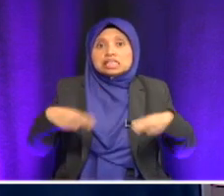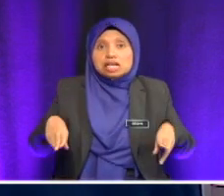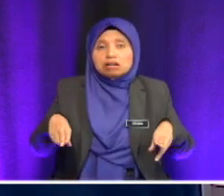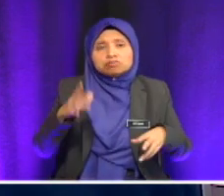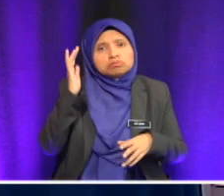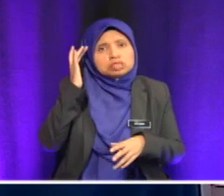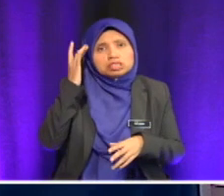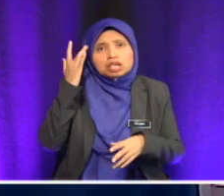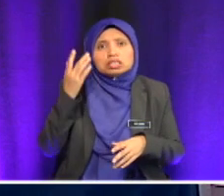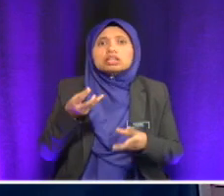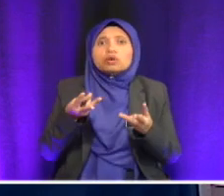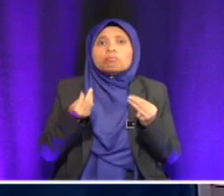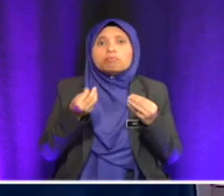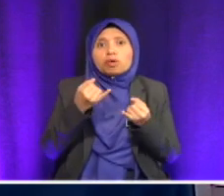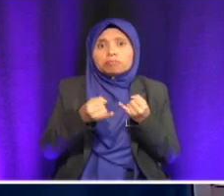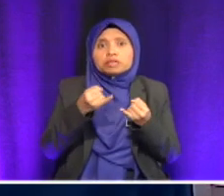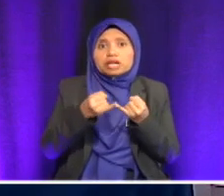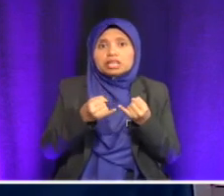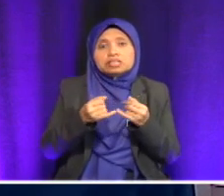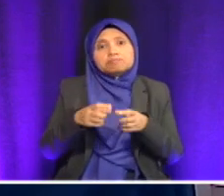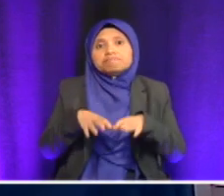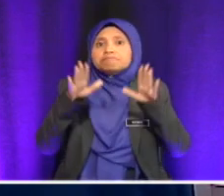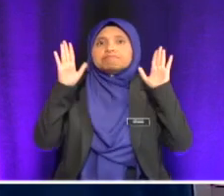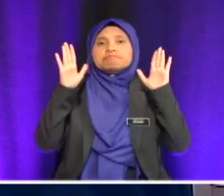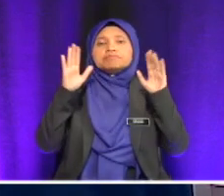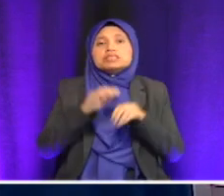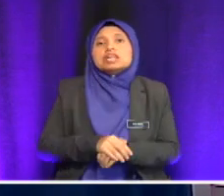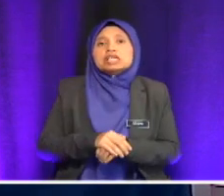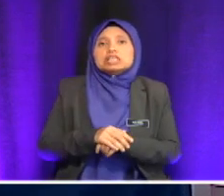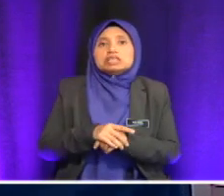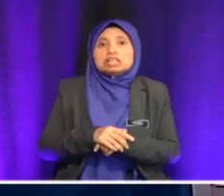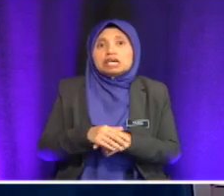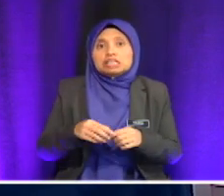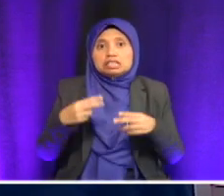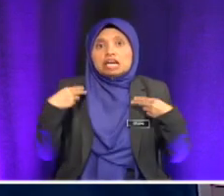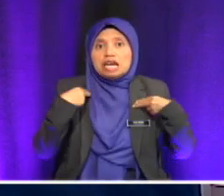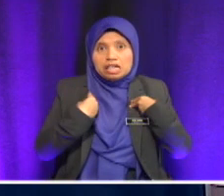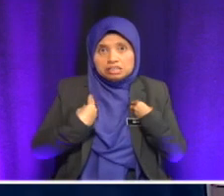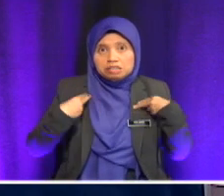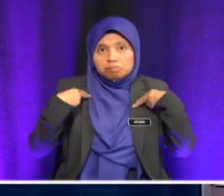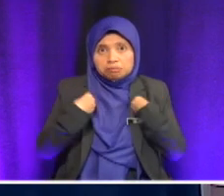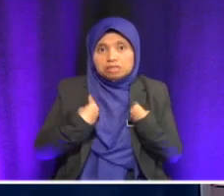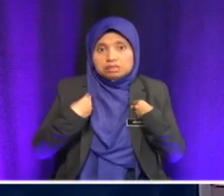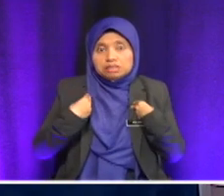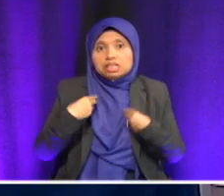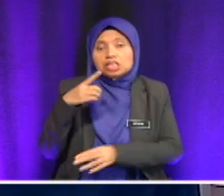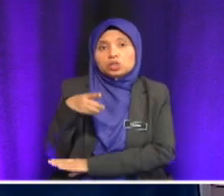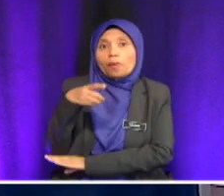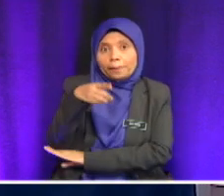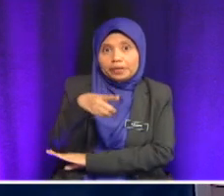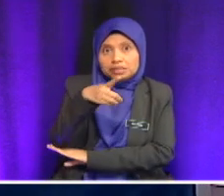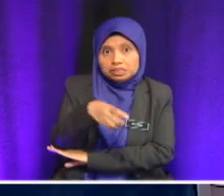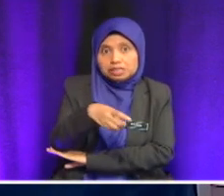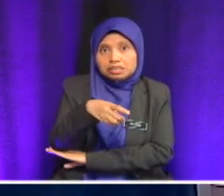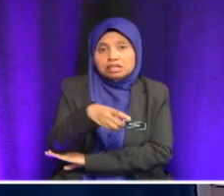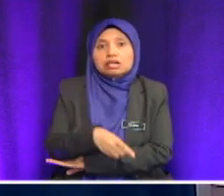to do next, and in the end, they decided to give up. They were considering putting the animals down when a dolphin turned up. Somehow,